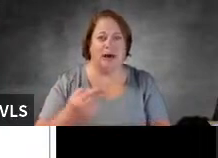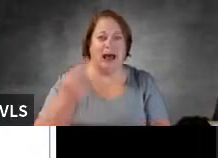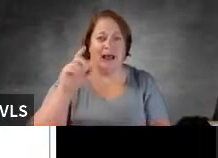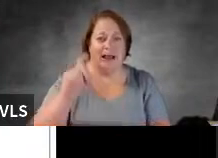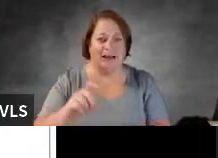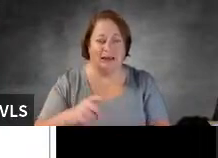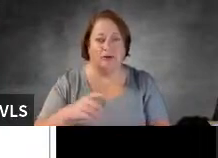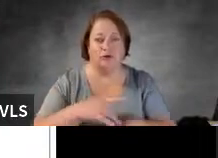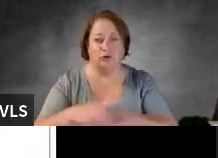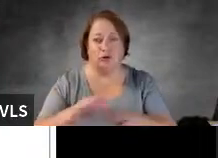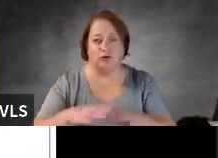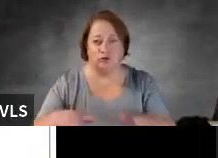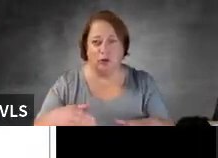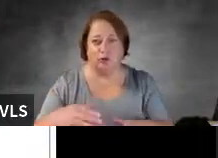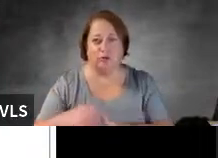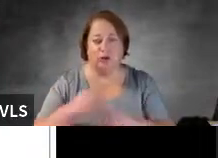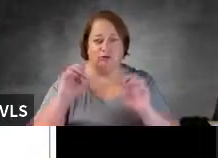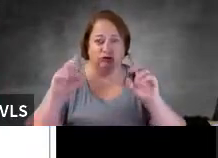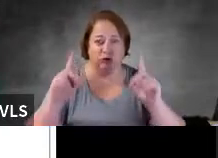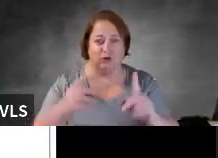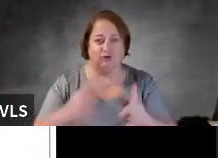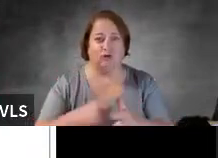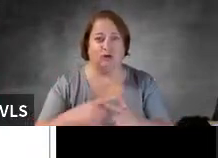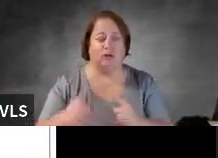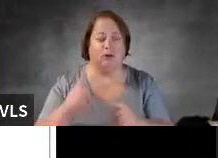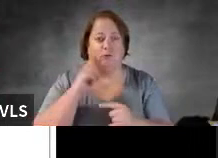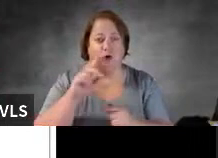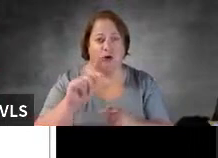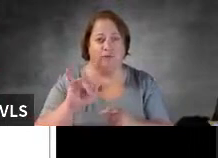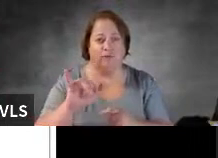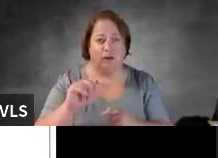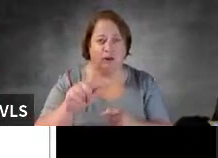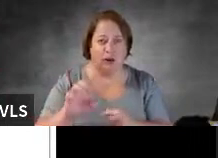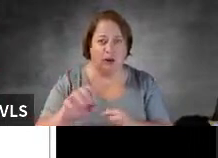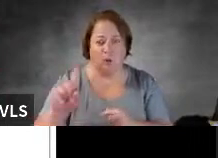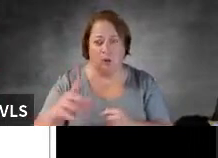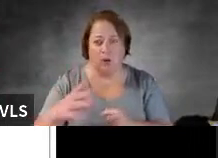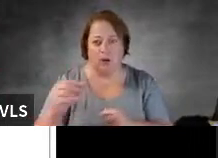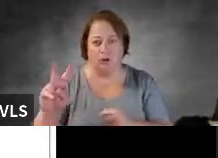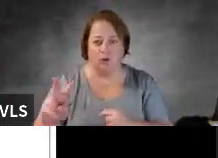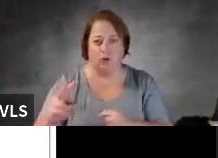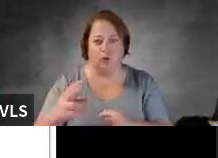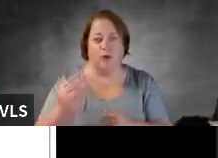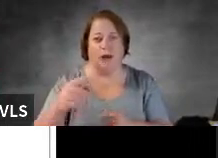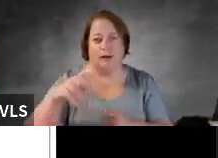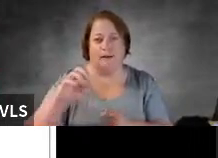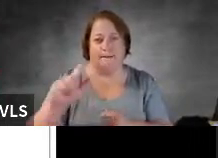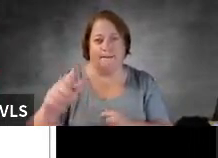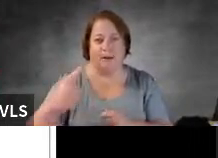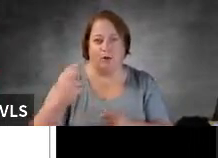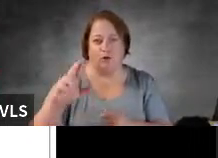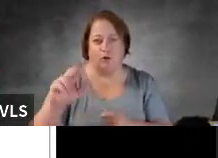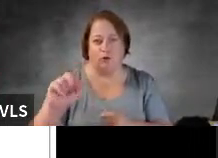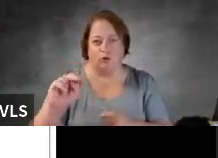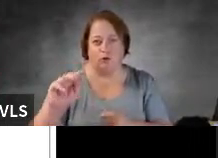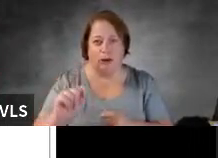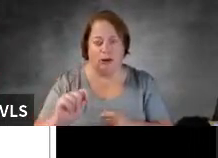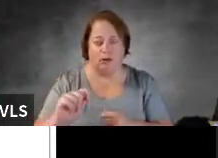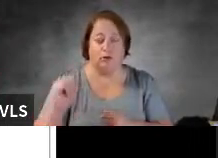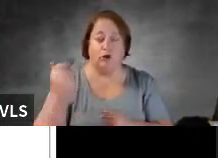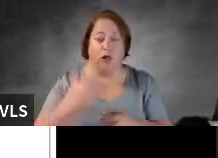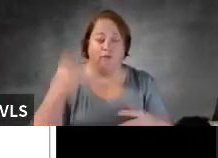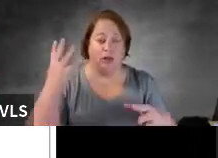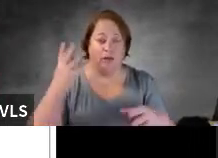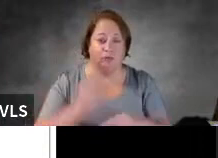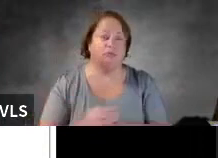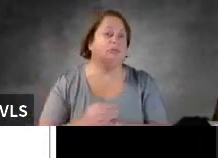childhood special education, and then you've heard of Title I and Title II, as well as Pell Grants. So all of those come together to